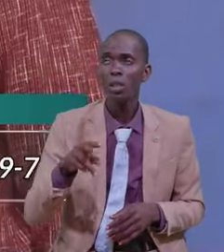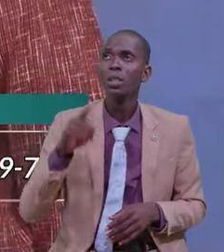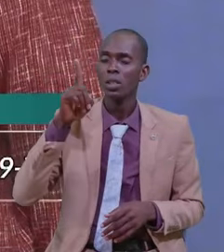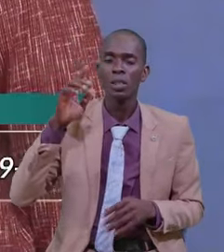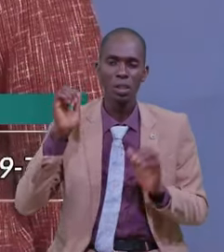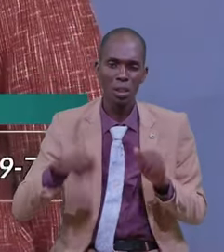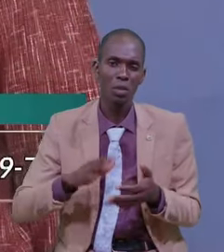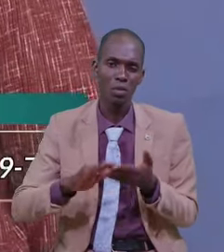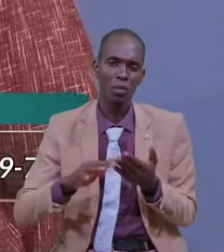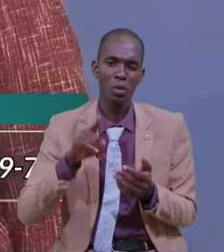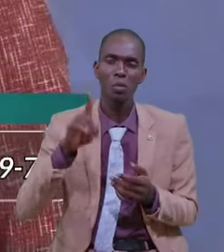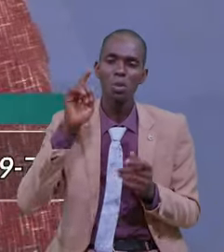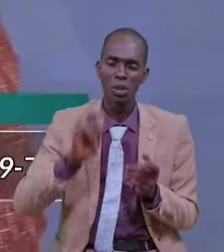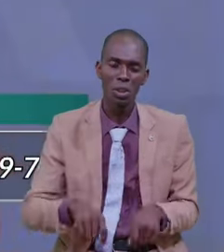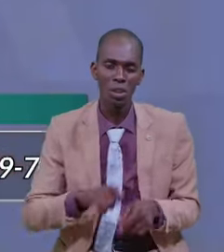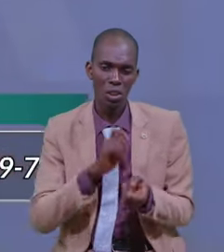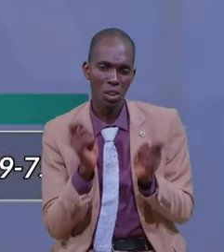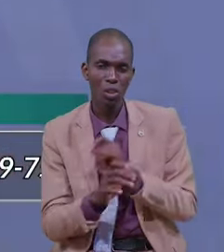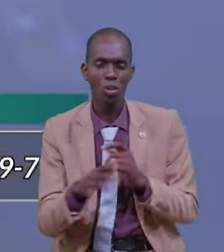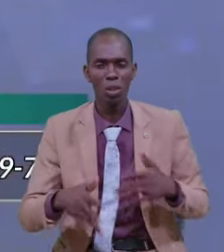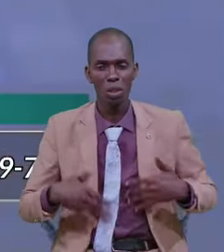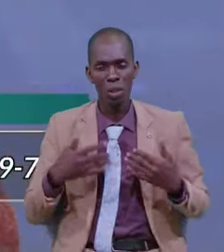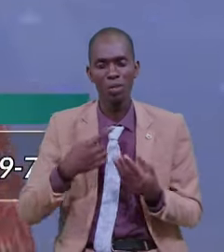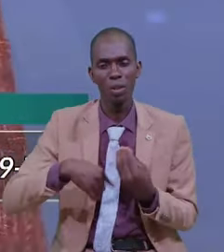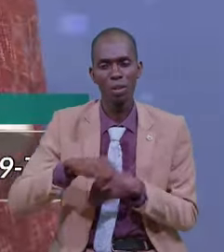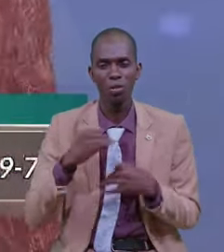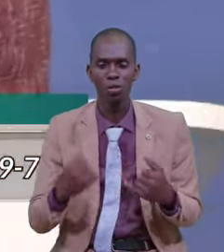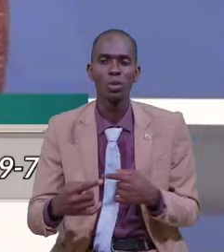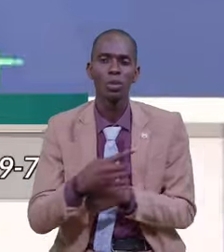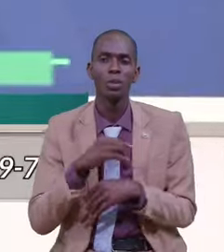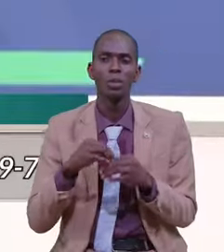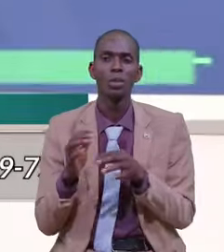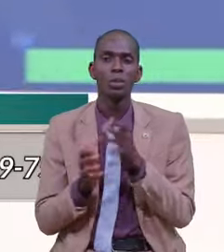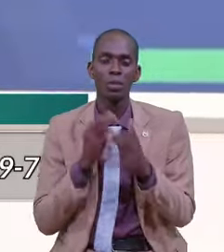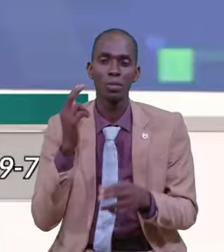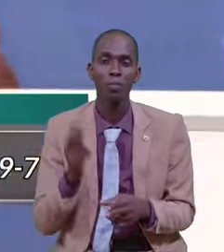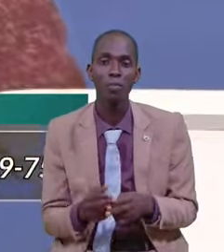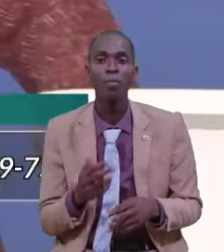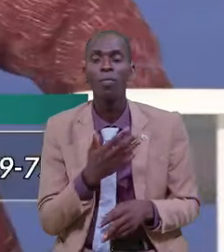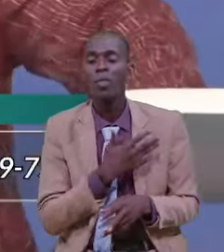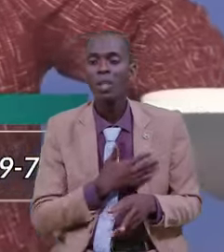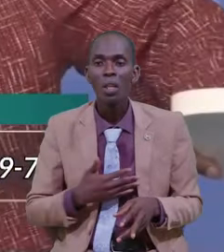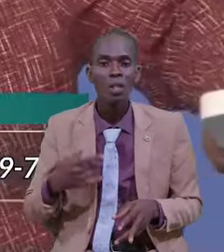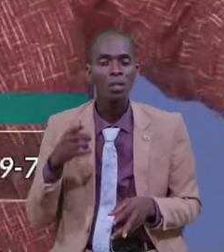turns your life around today in Jesus' name. And you didn't even hear a sermon.